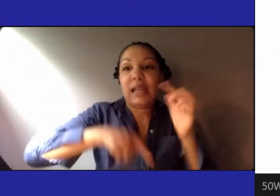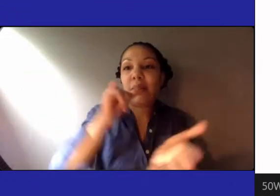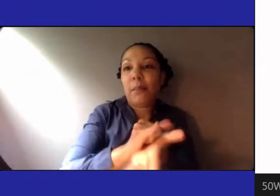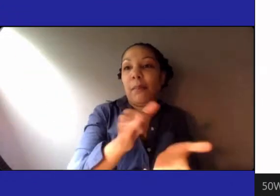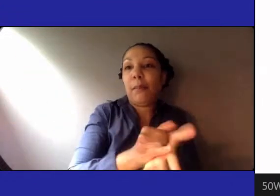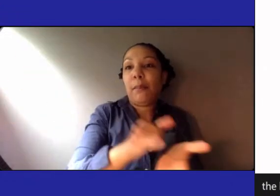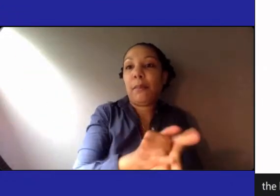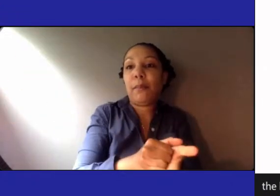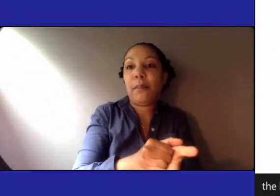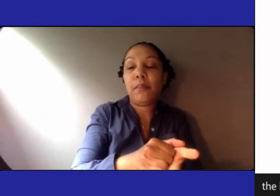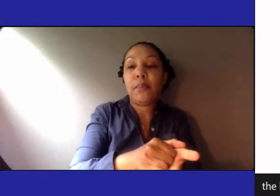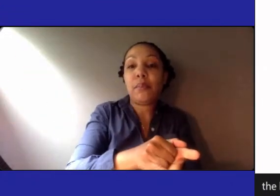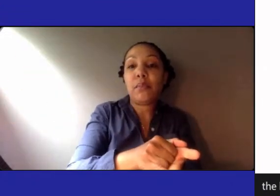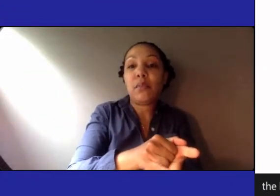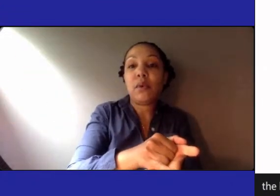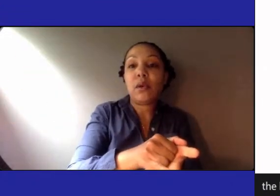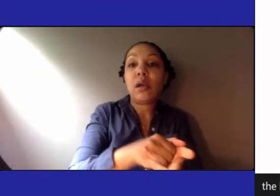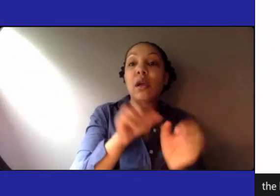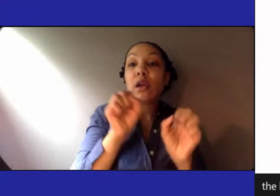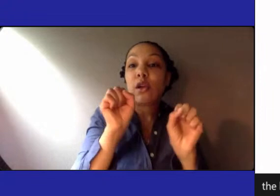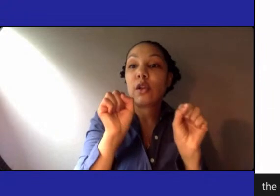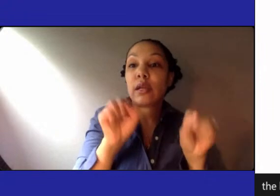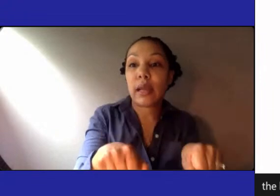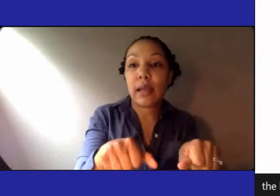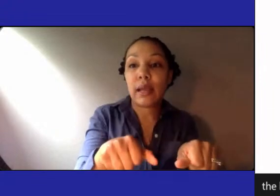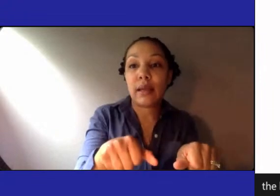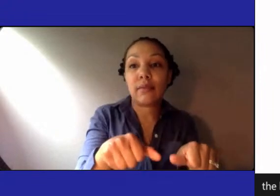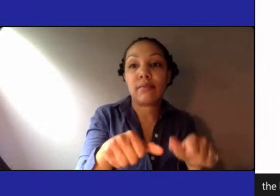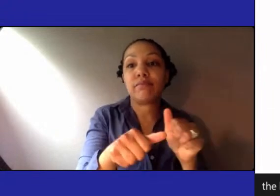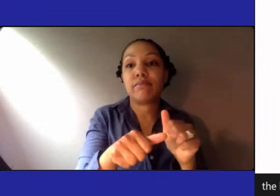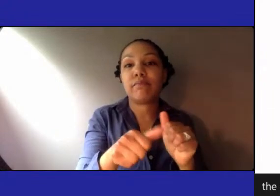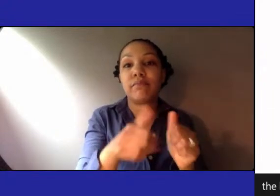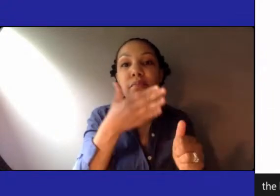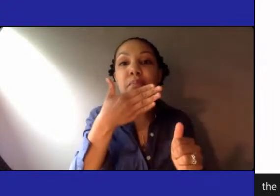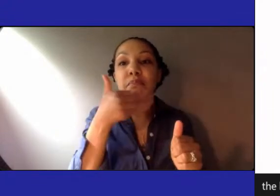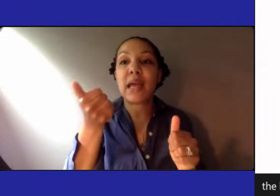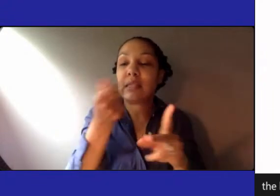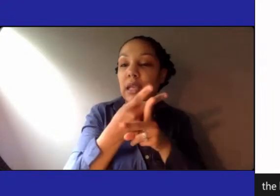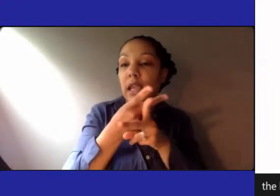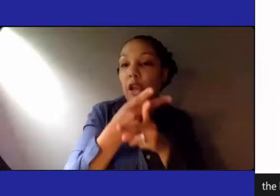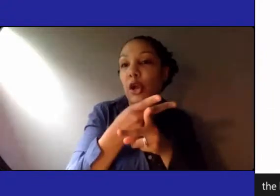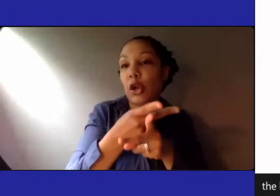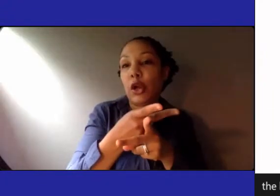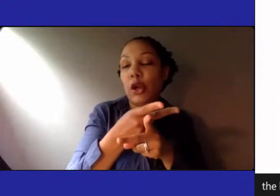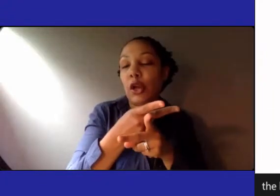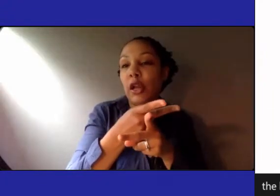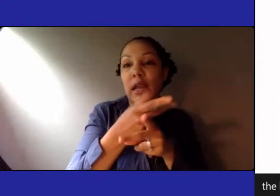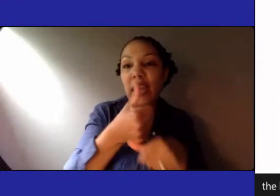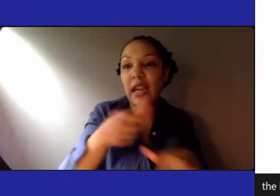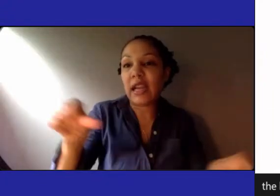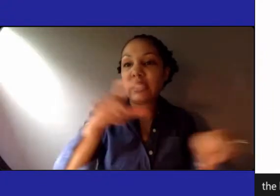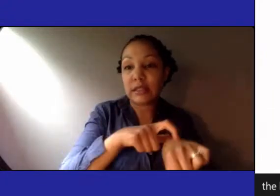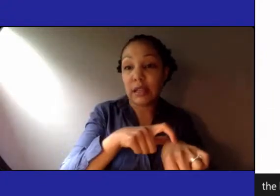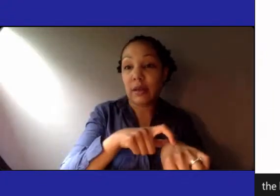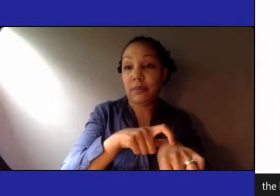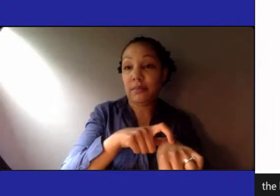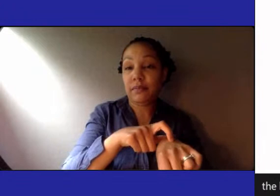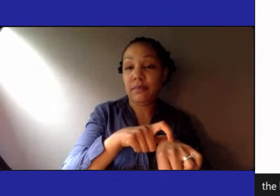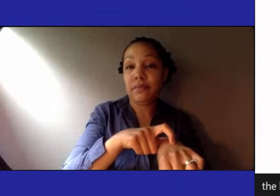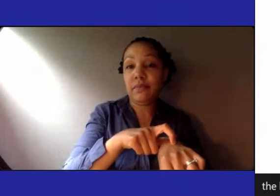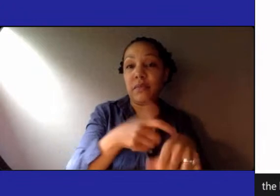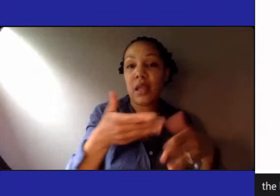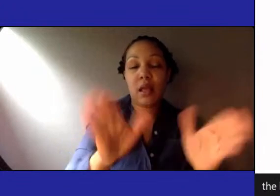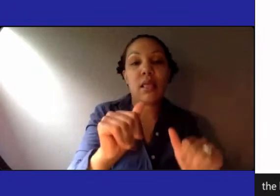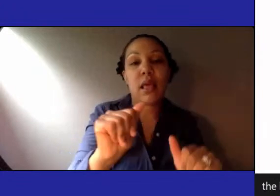can continue to deliver the most advanced care at every moment is to allow virtual care.